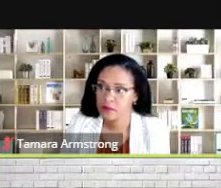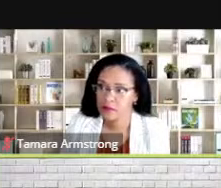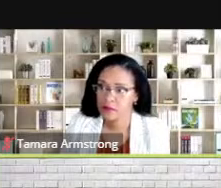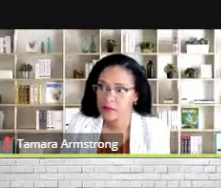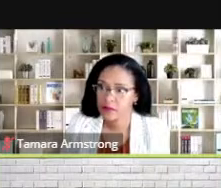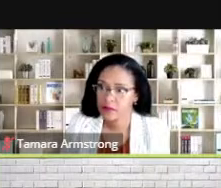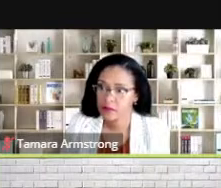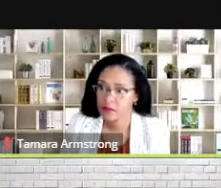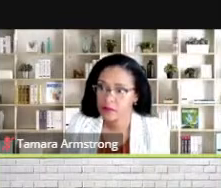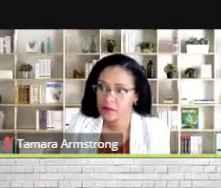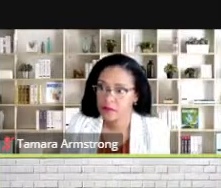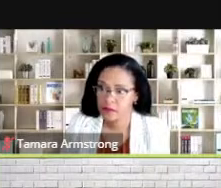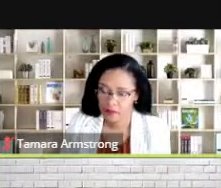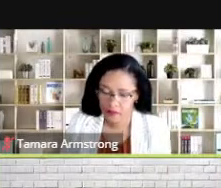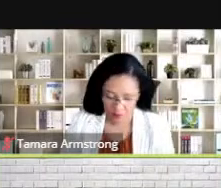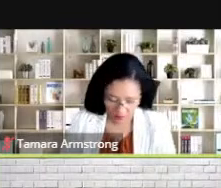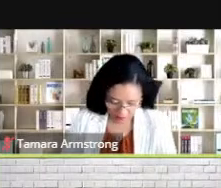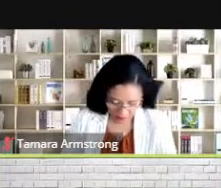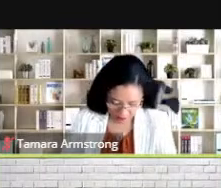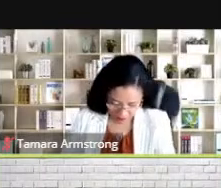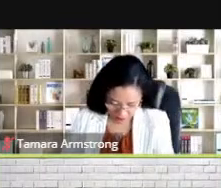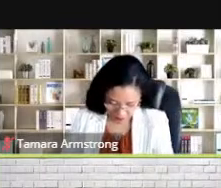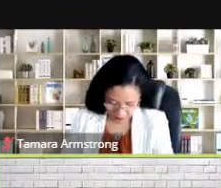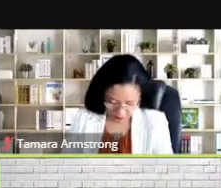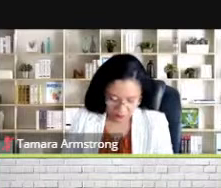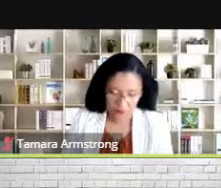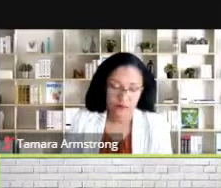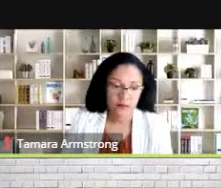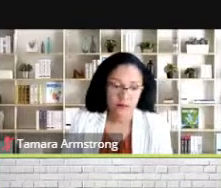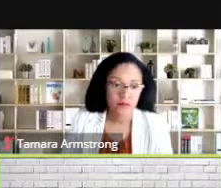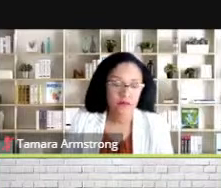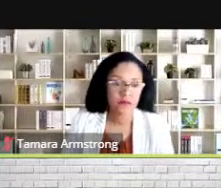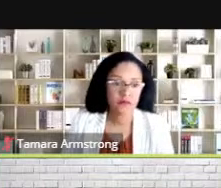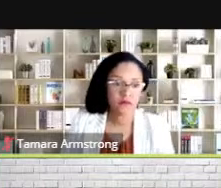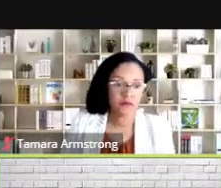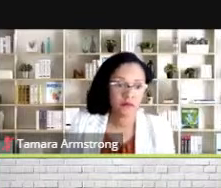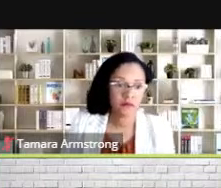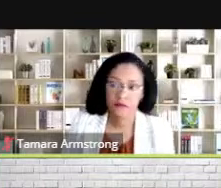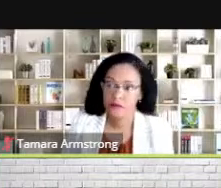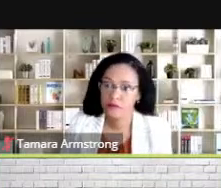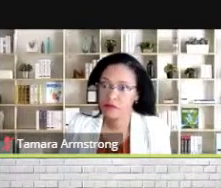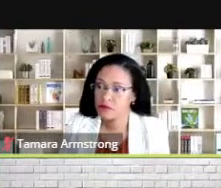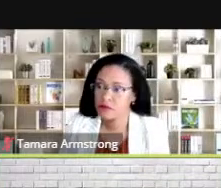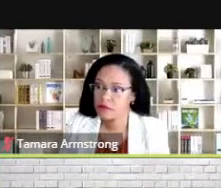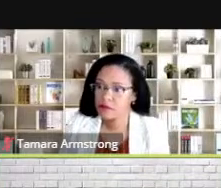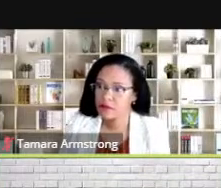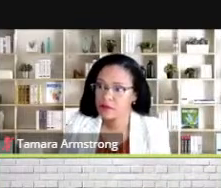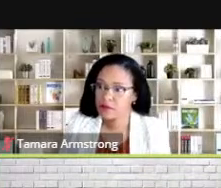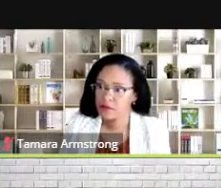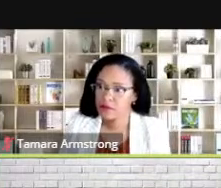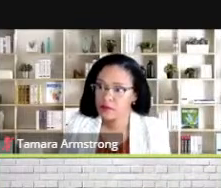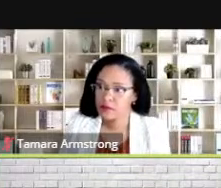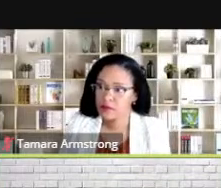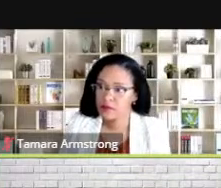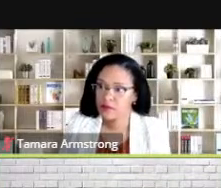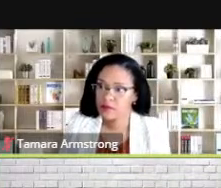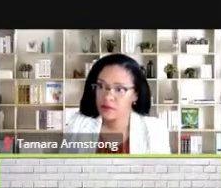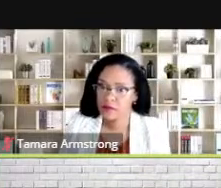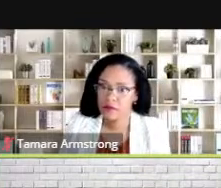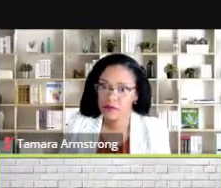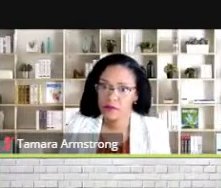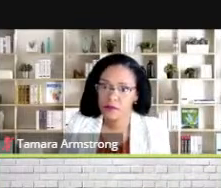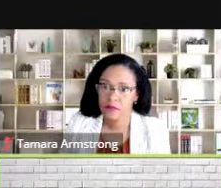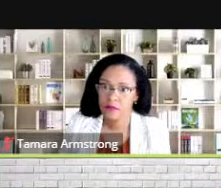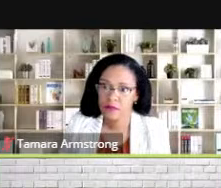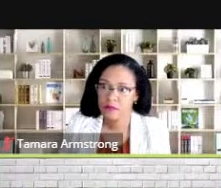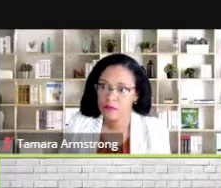not. And too many people have died for this. So everyone that's passing this is tyranny. And I'm sure you guys will know you're going to have to